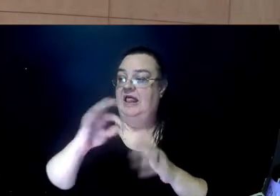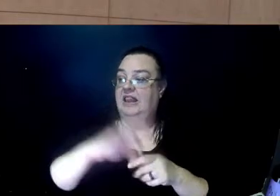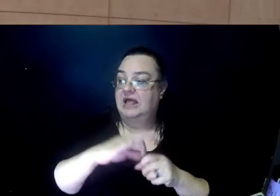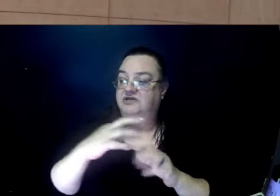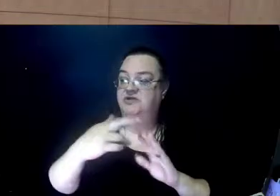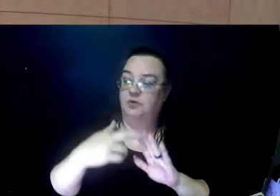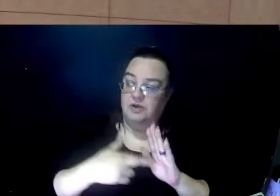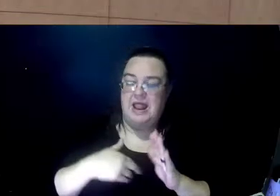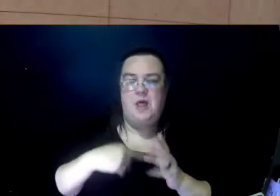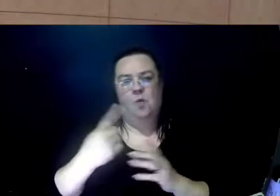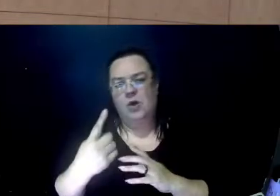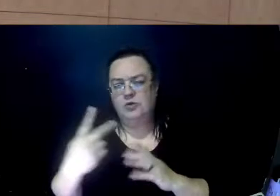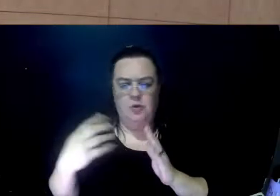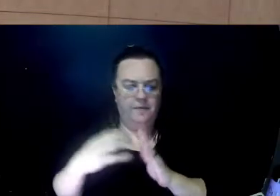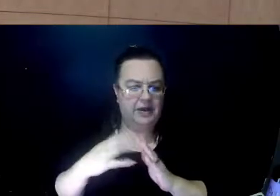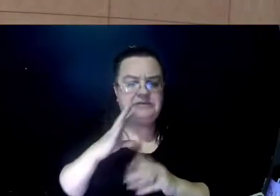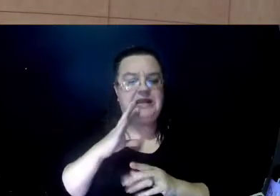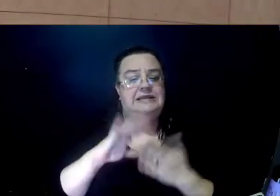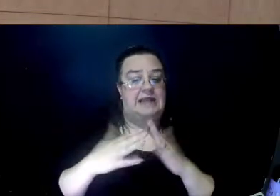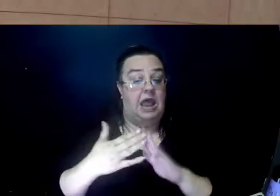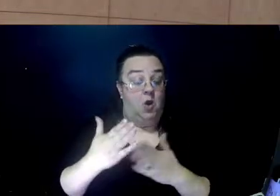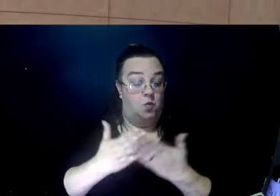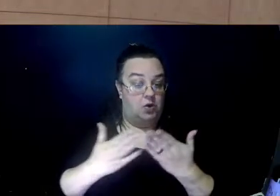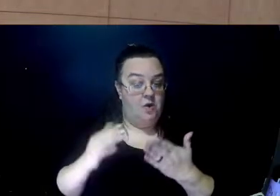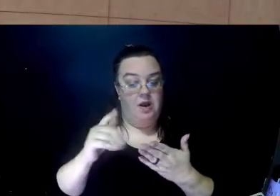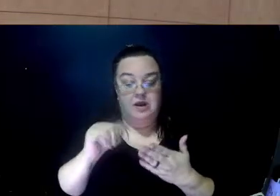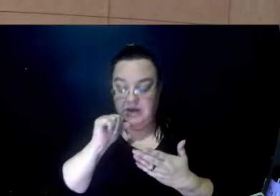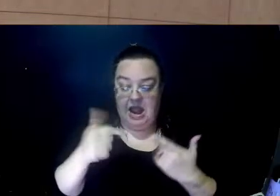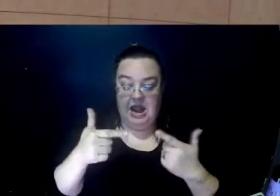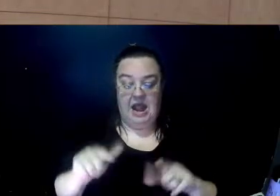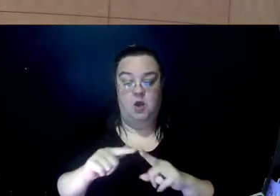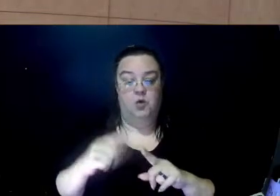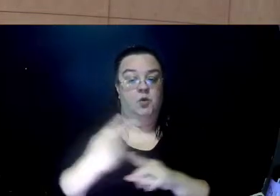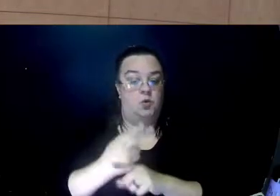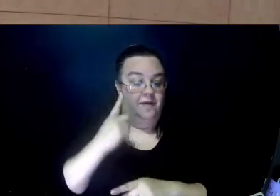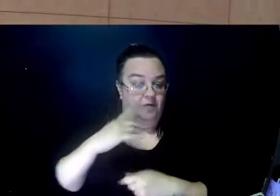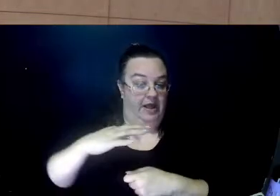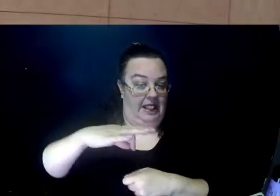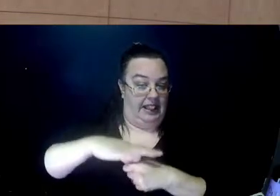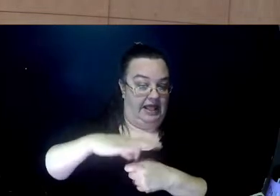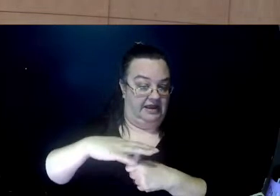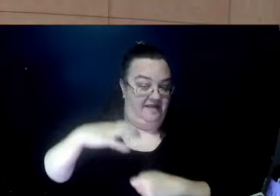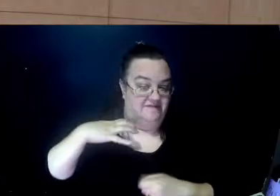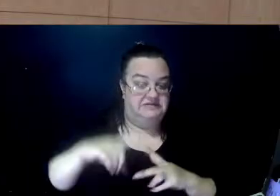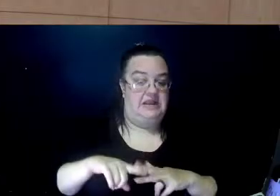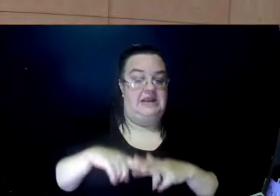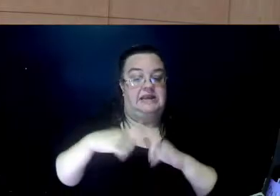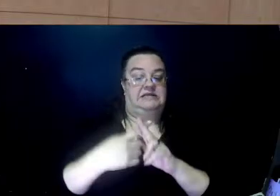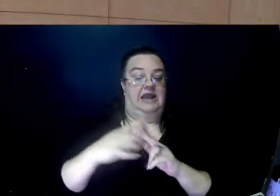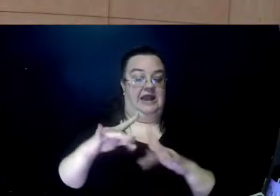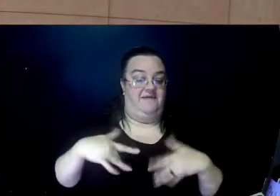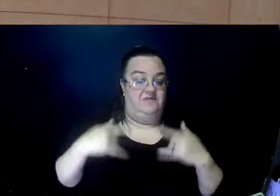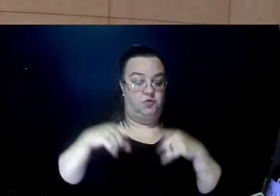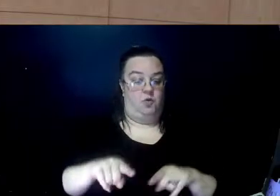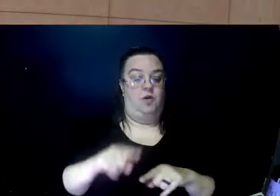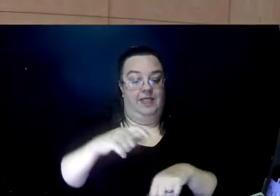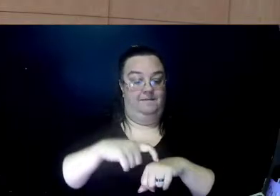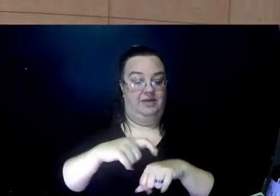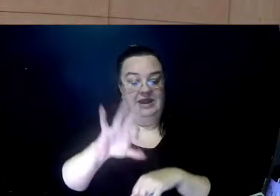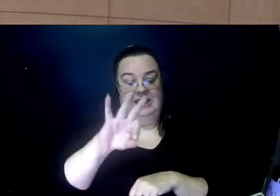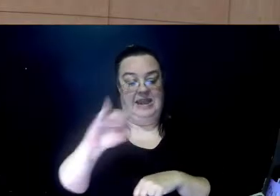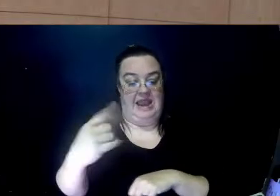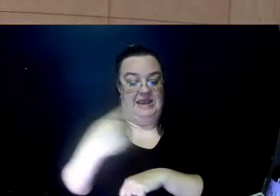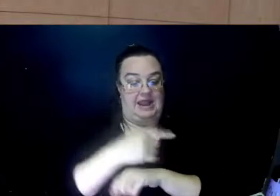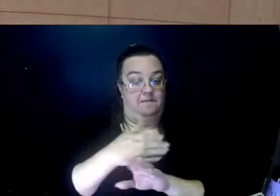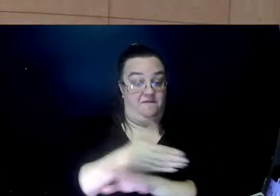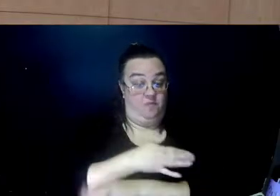2 that said, "Town resources may not be used for elected official-initiated events during the period of 90 days before an election in